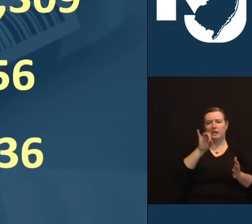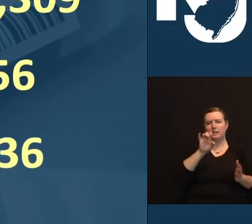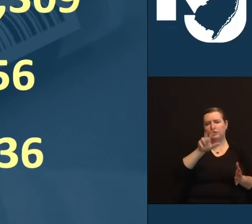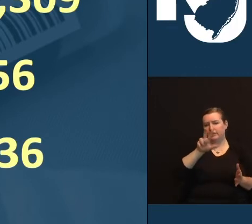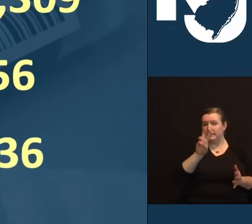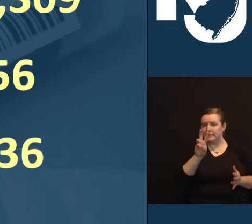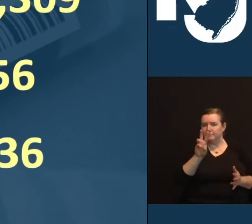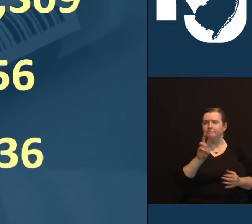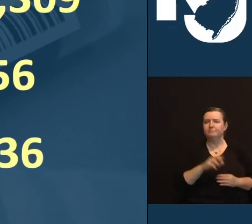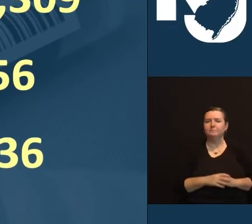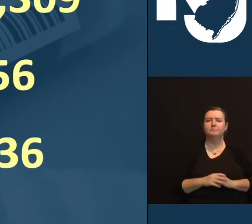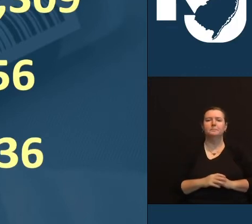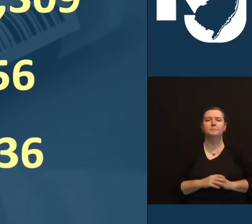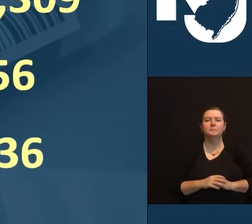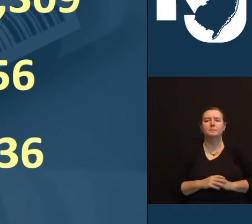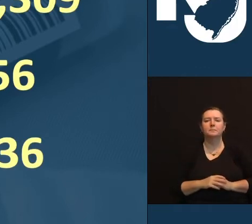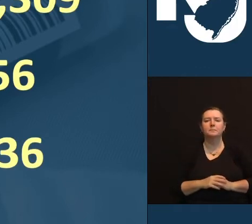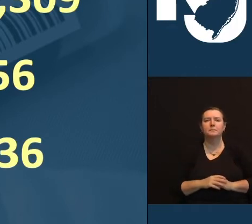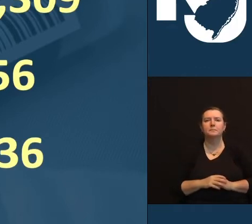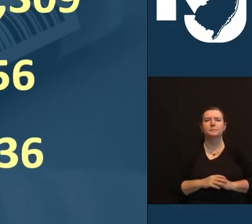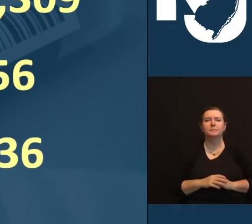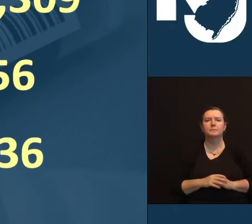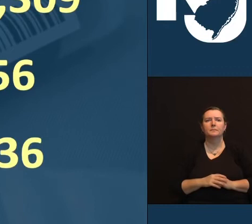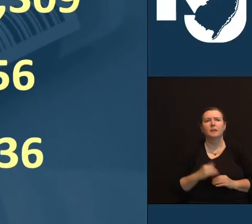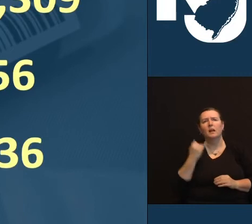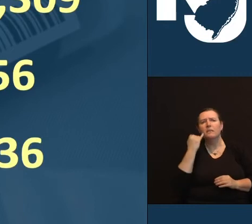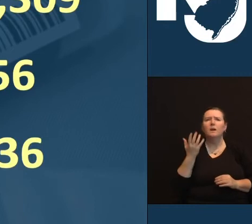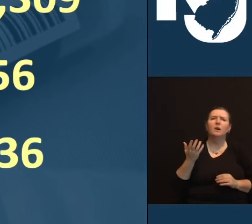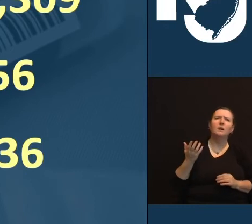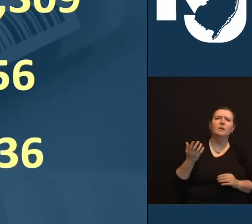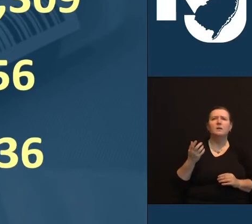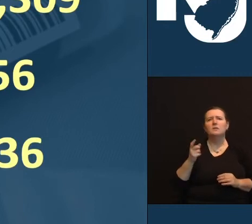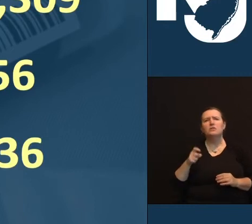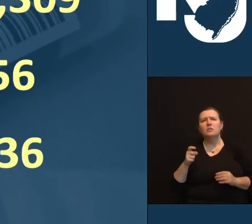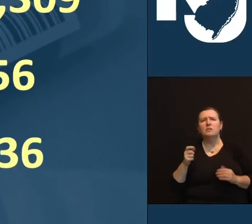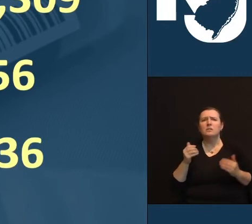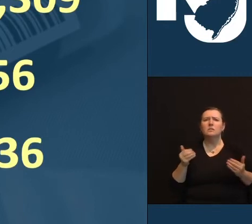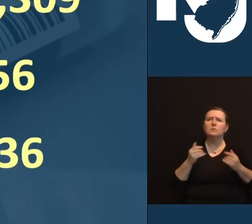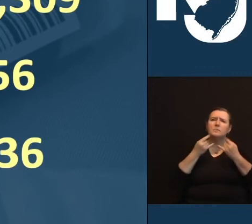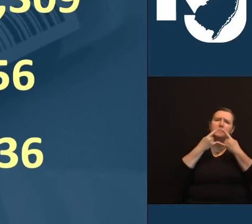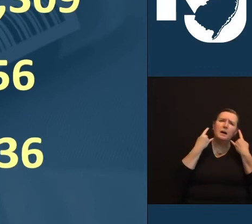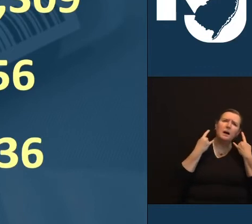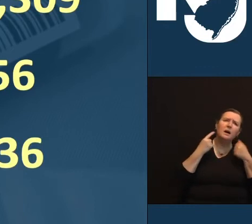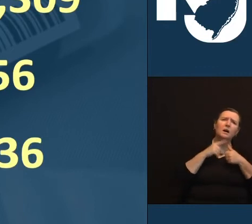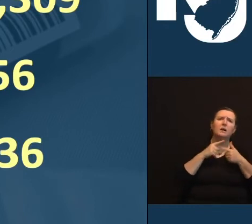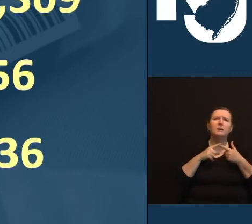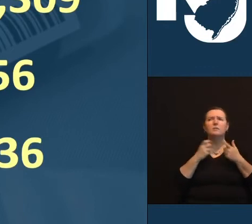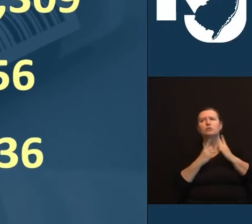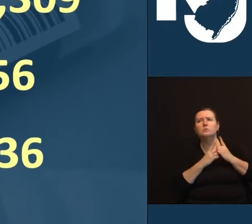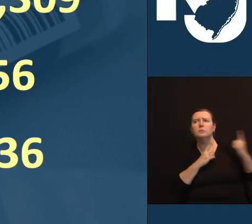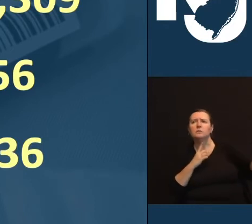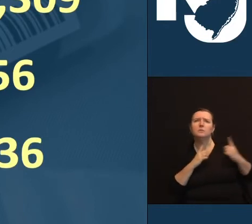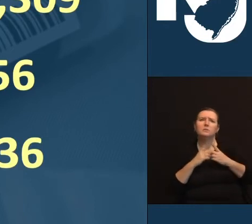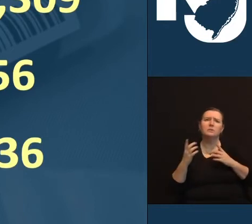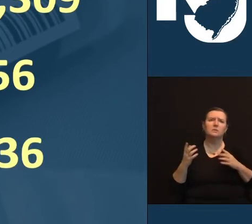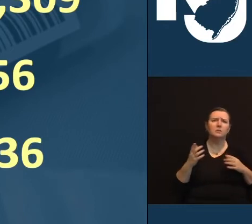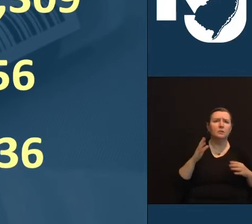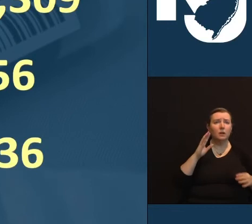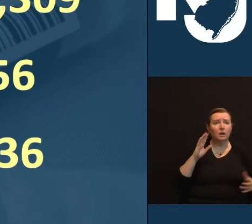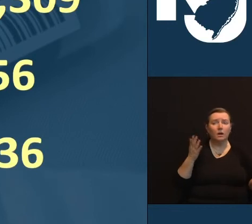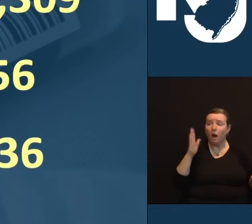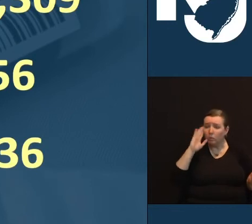1,836. If you need a reason to fight through this pandemic fatigue, and you've got fatigue, so do we get it, but you got to